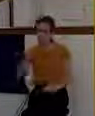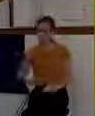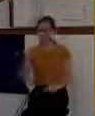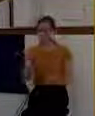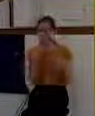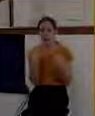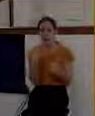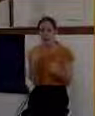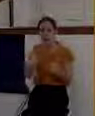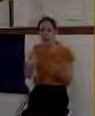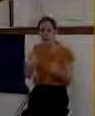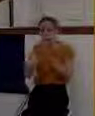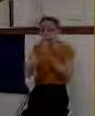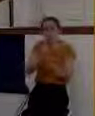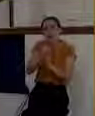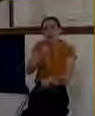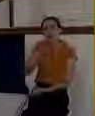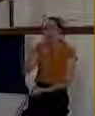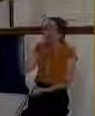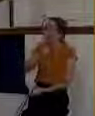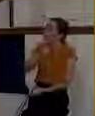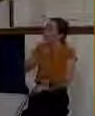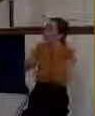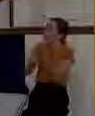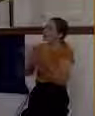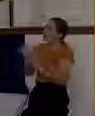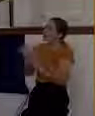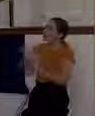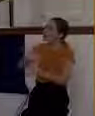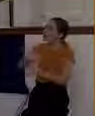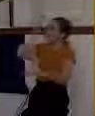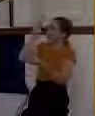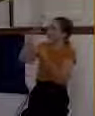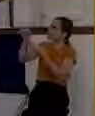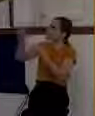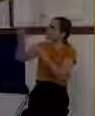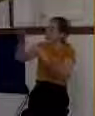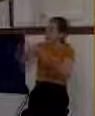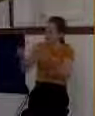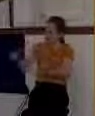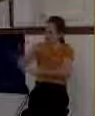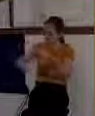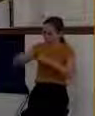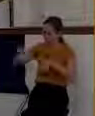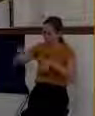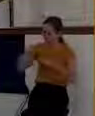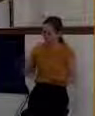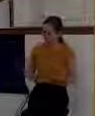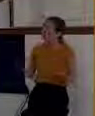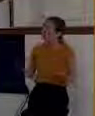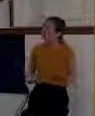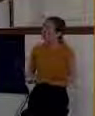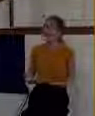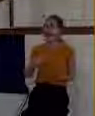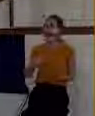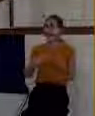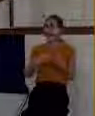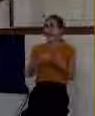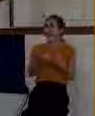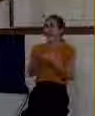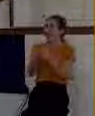die for me, but you rose again. And now I'm asking you that I might be so united with you